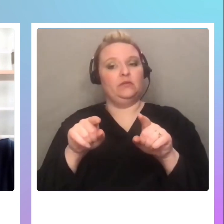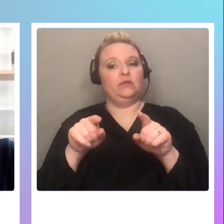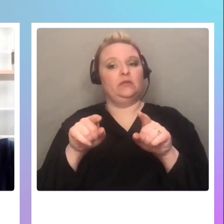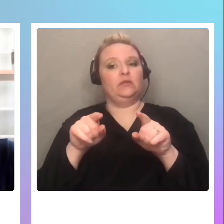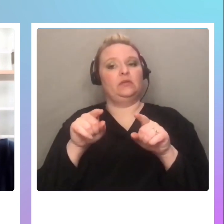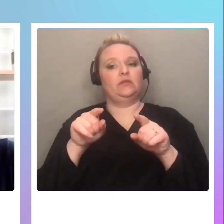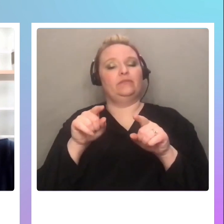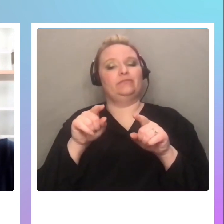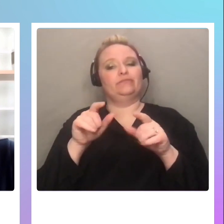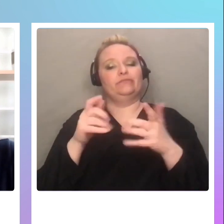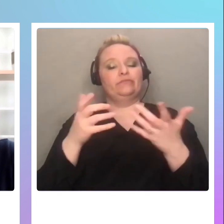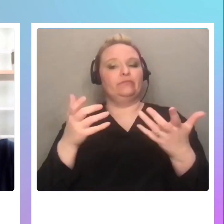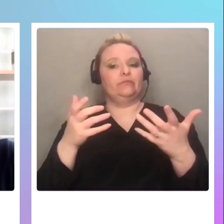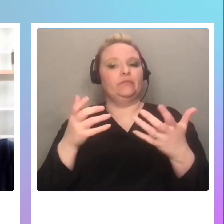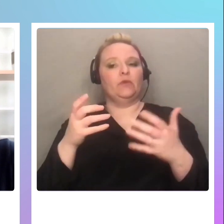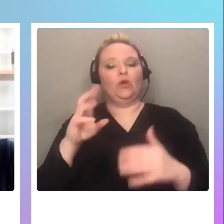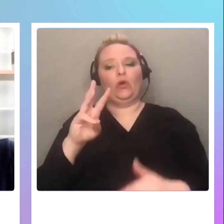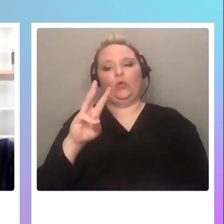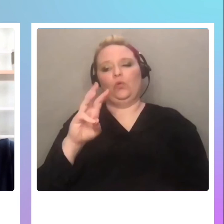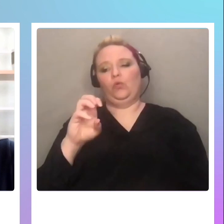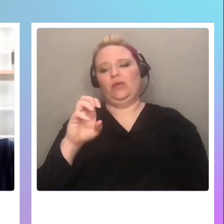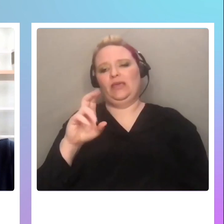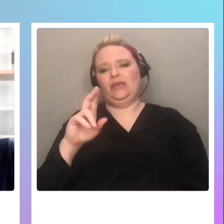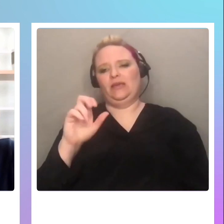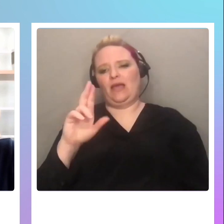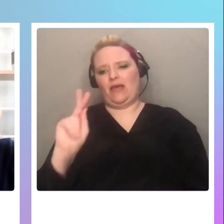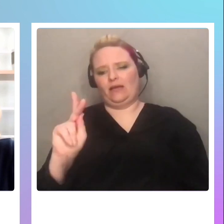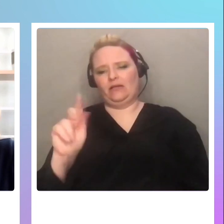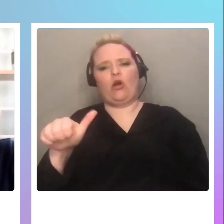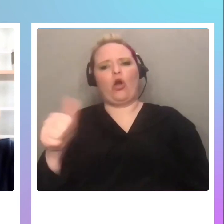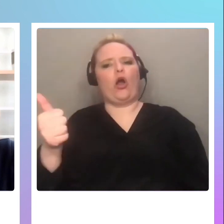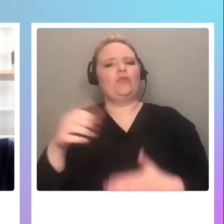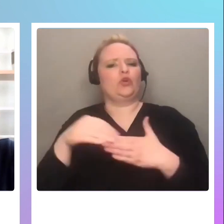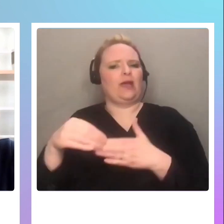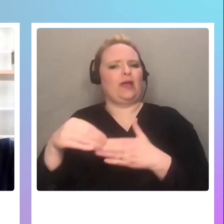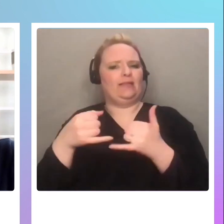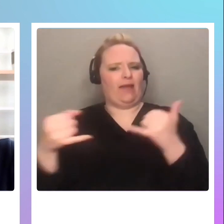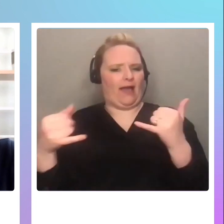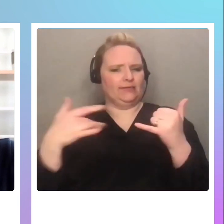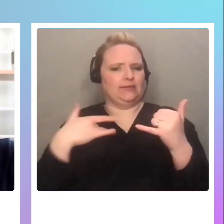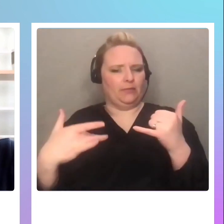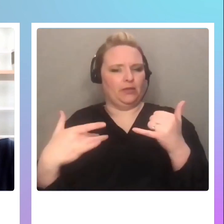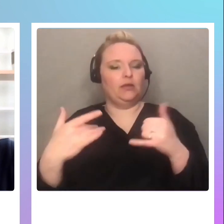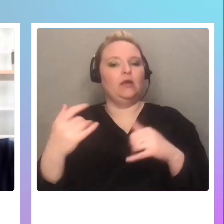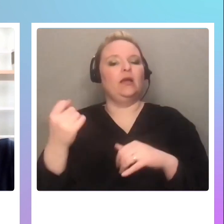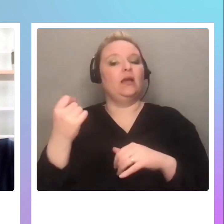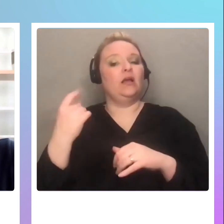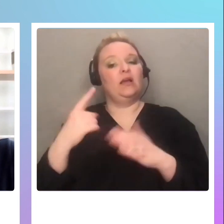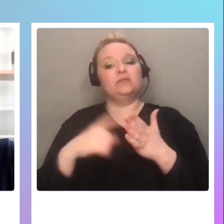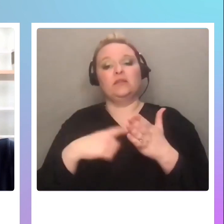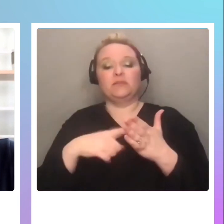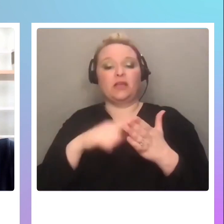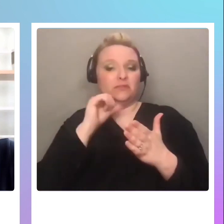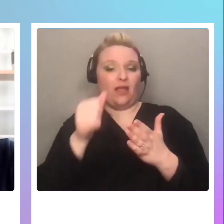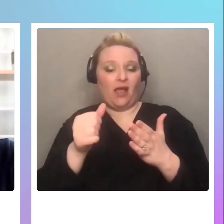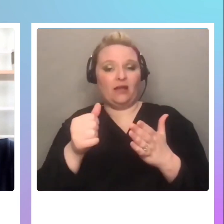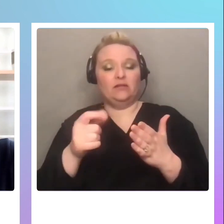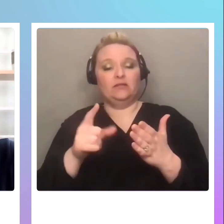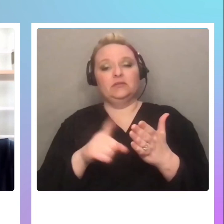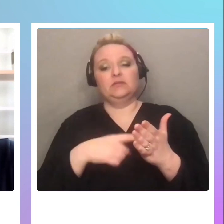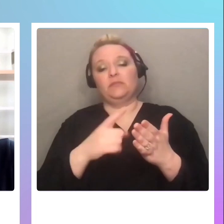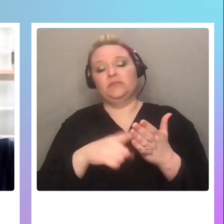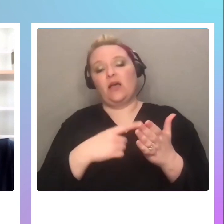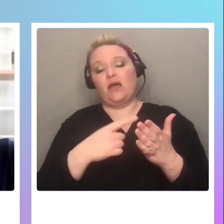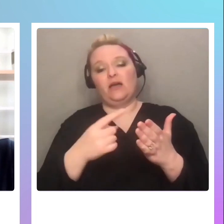conformance of like WCAG and other guidelines usually, but sometimes it's not. Sometimes that means you're